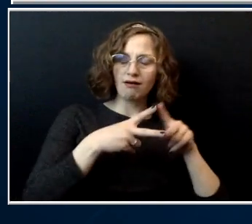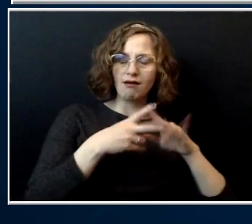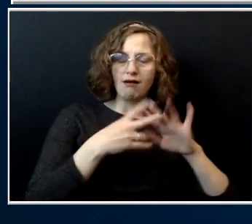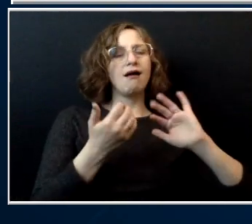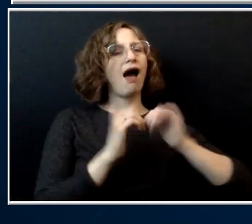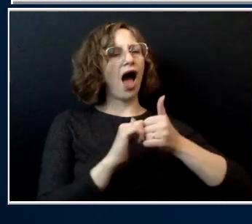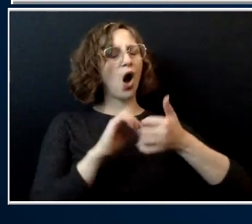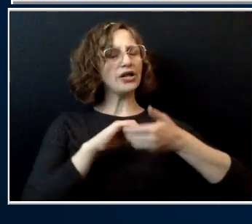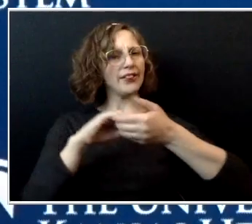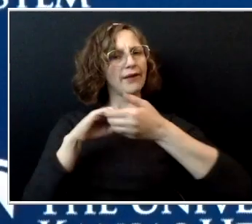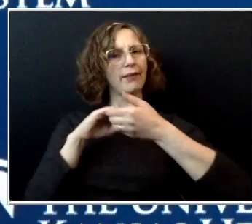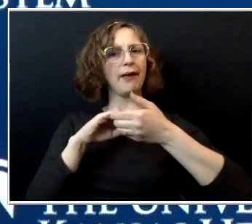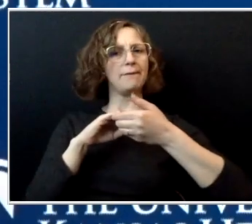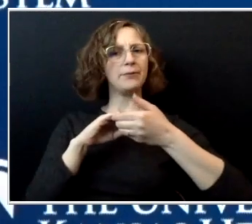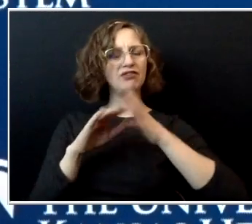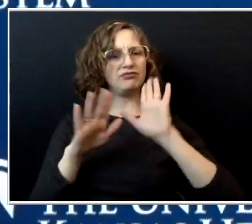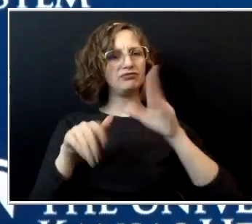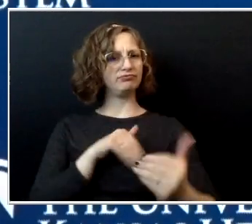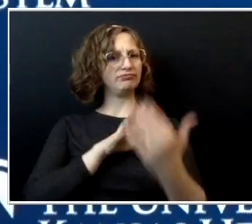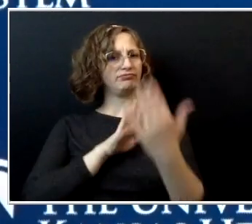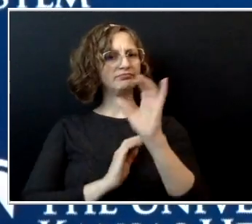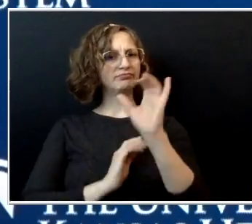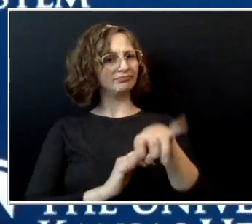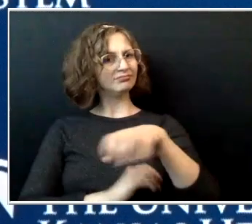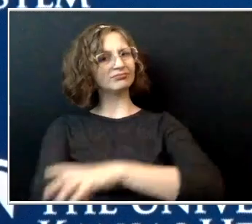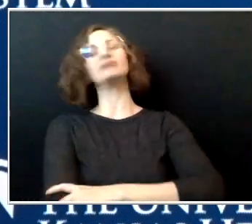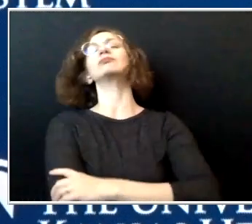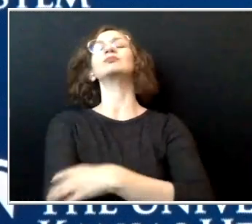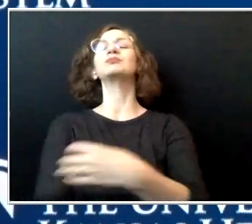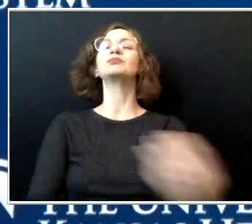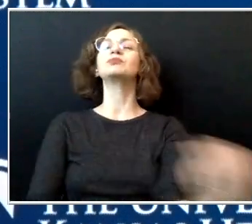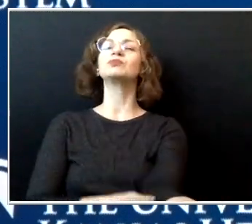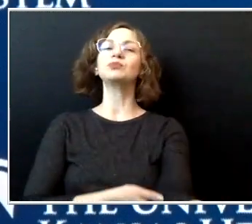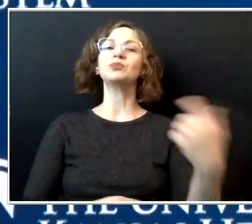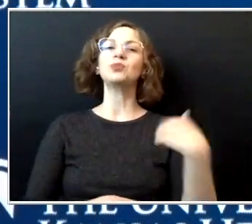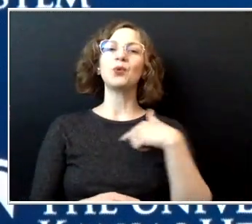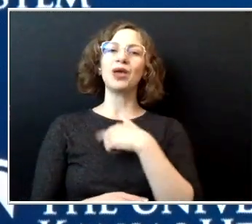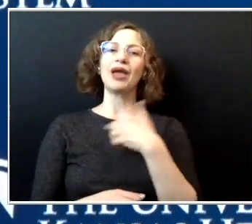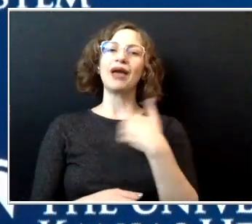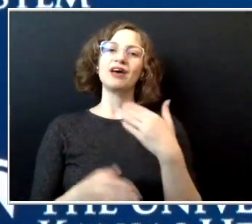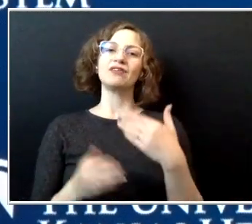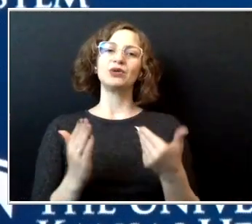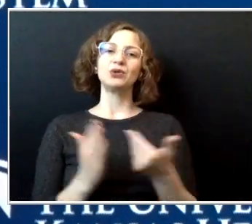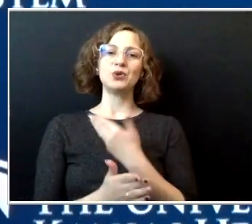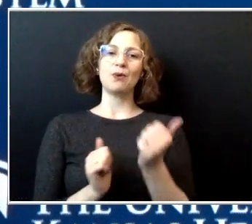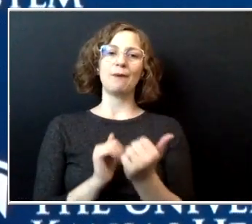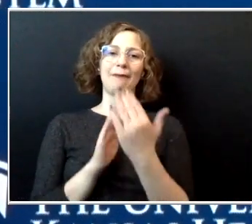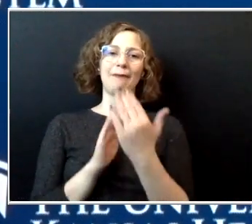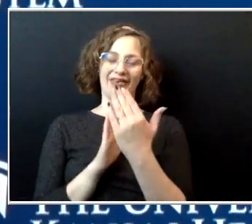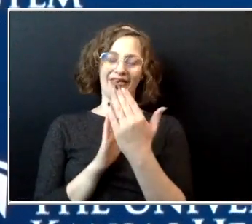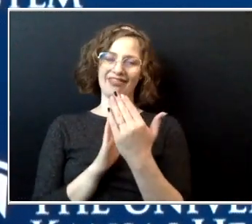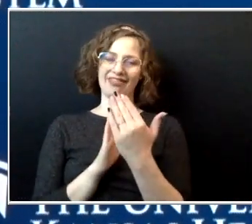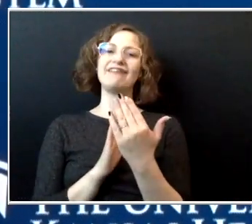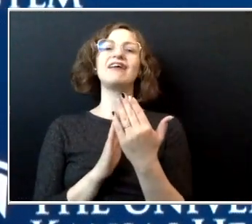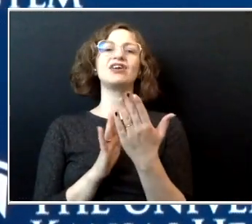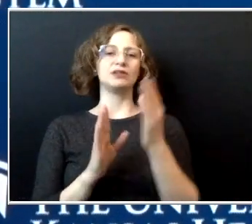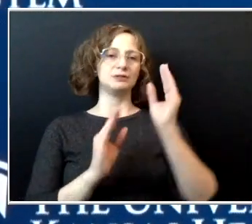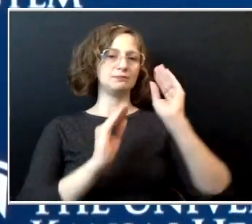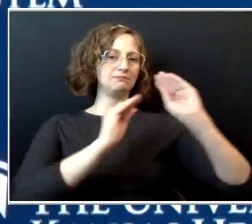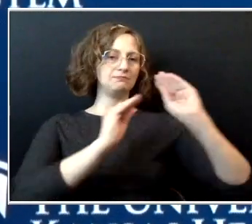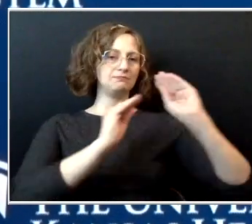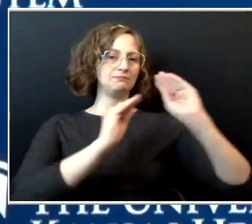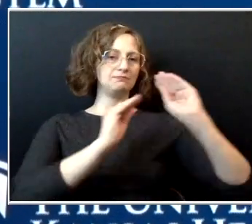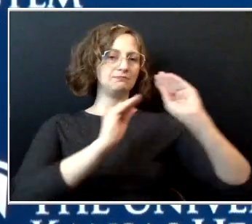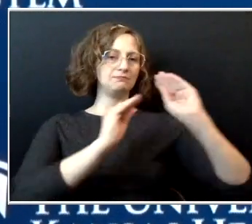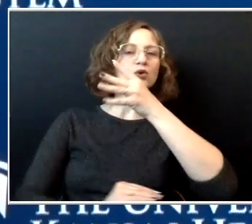and stroke? We addressed heart attack and stroke in a new method of bringing education to the rural communities,